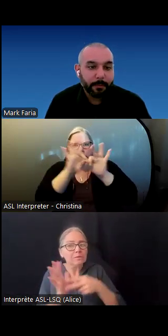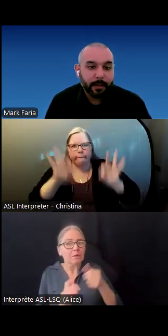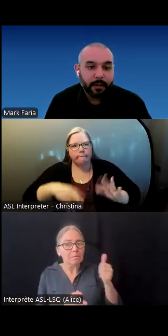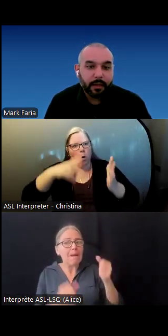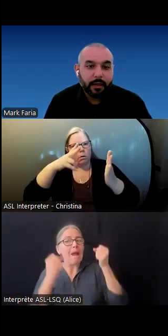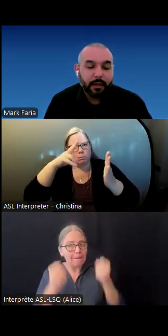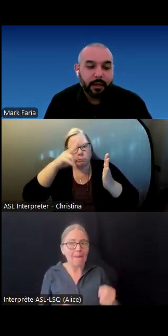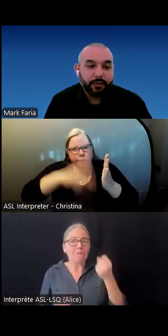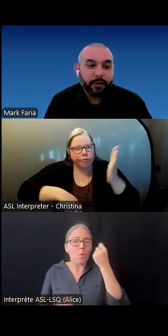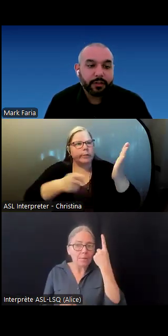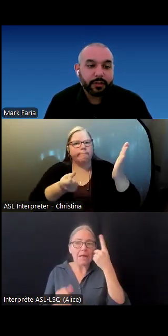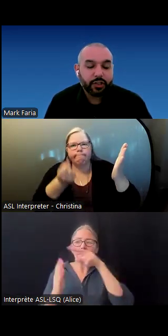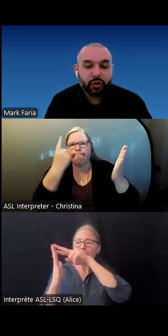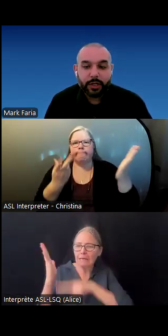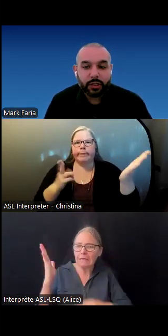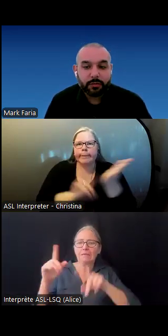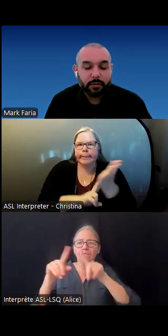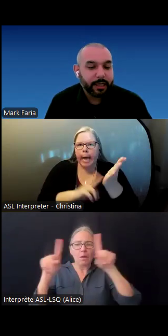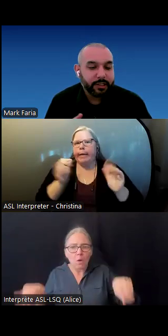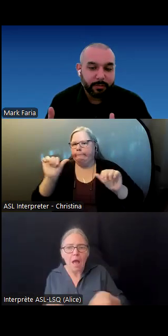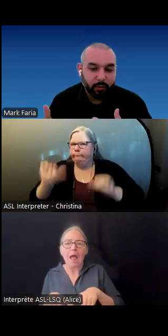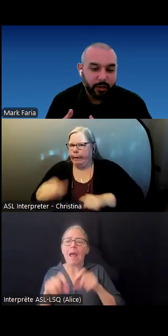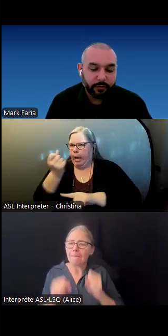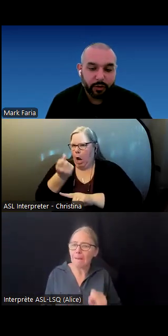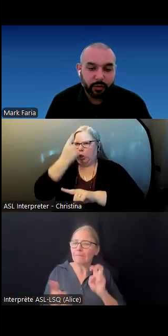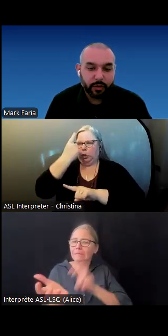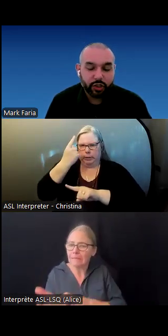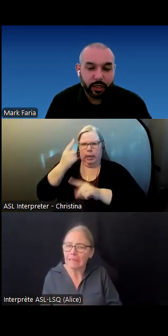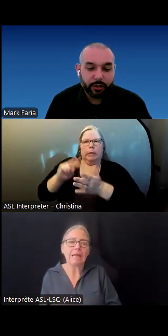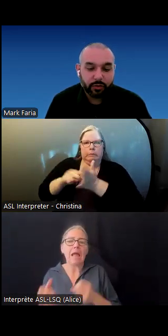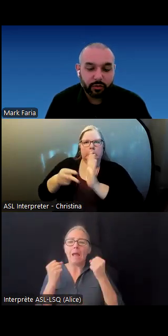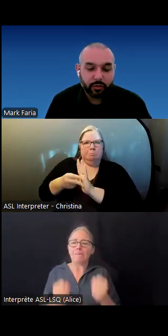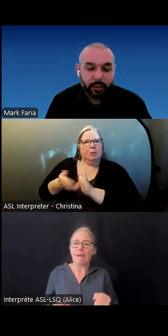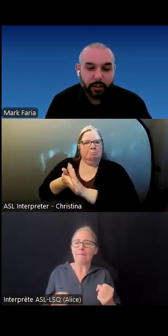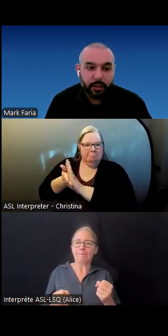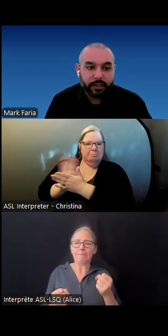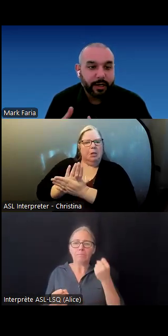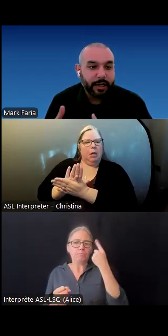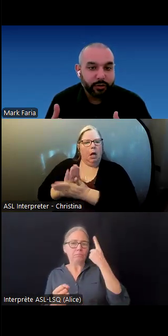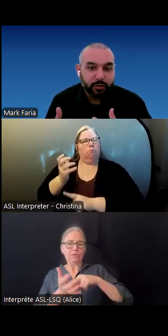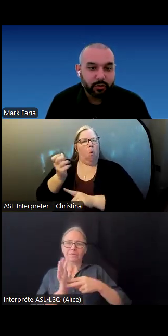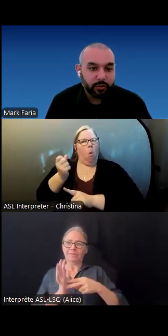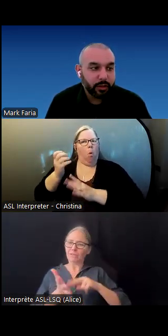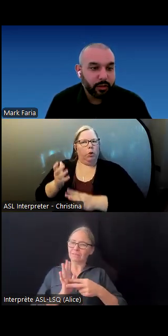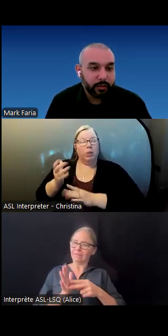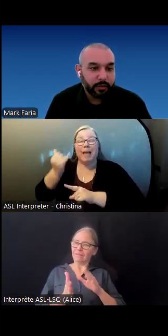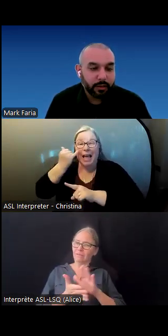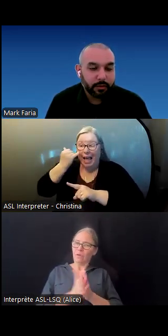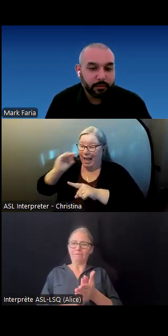account. If there's a situation, like I said before, if you have a child who is unable